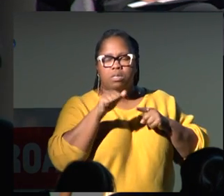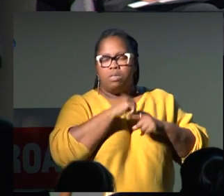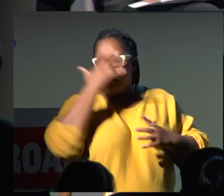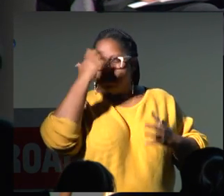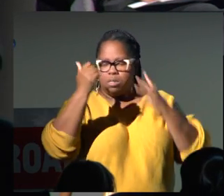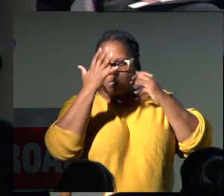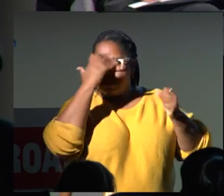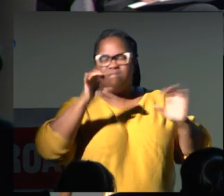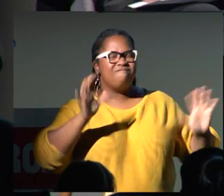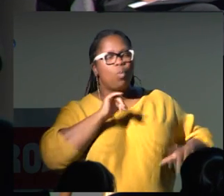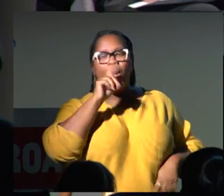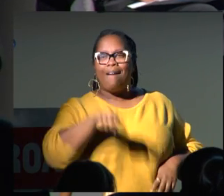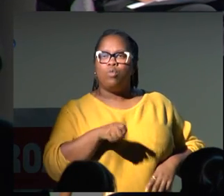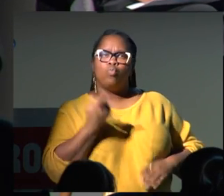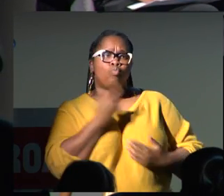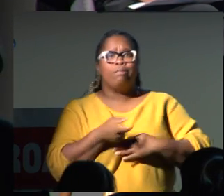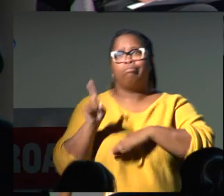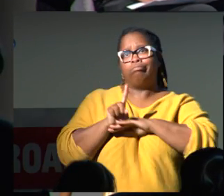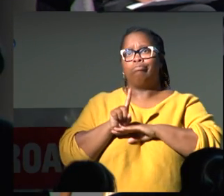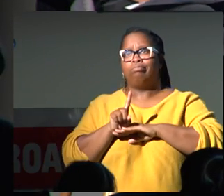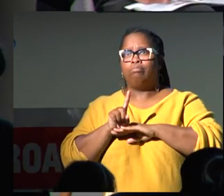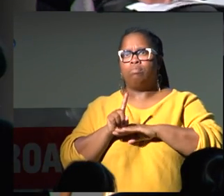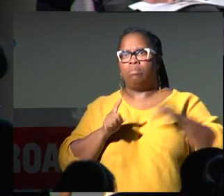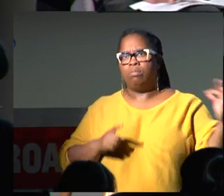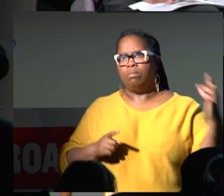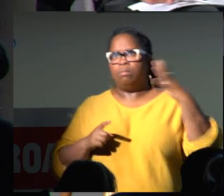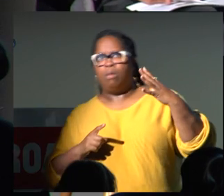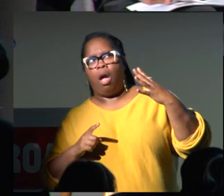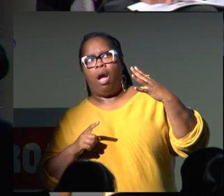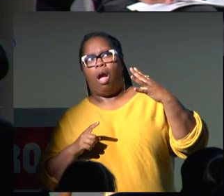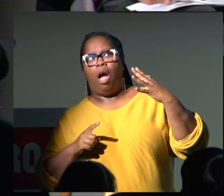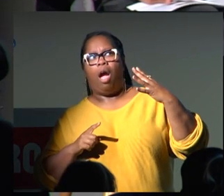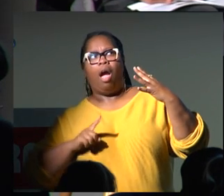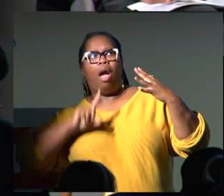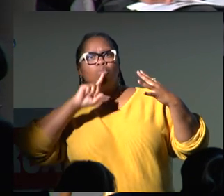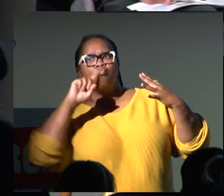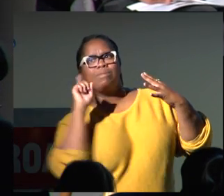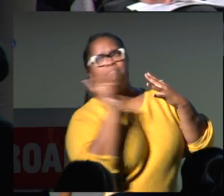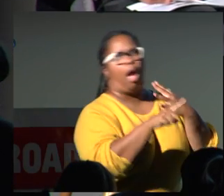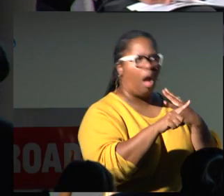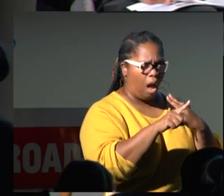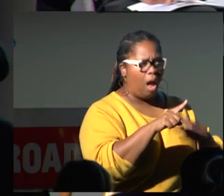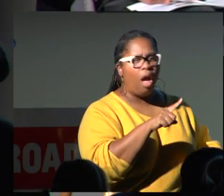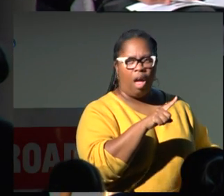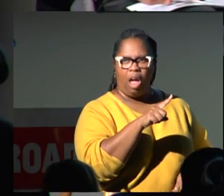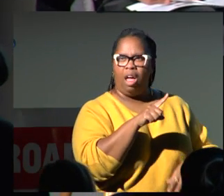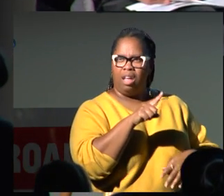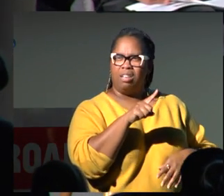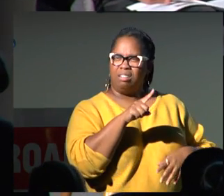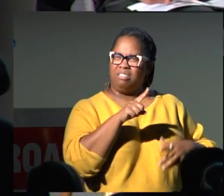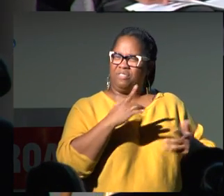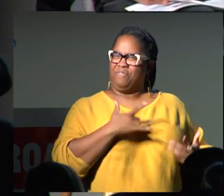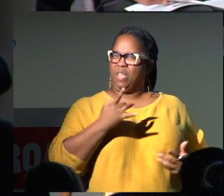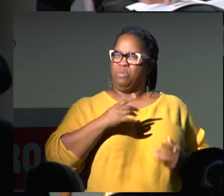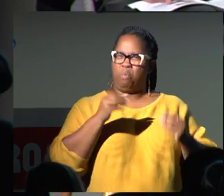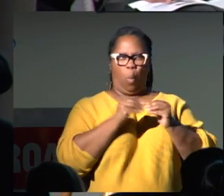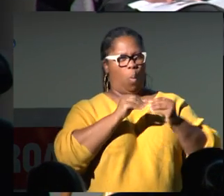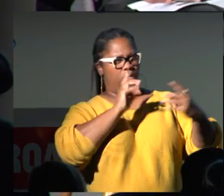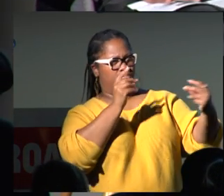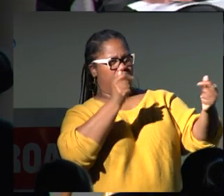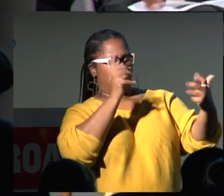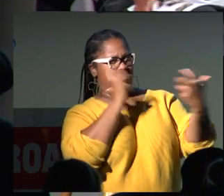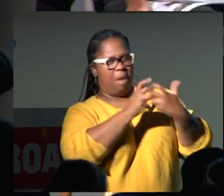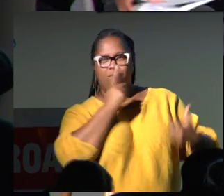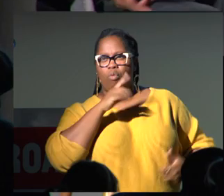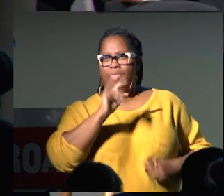up in a room and someone throws a line at you, you want to be able to feel free to respond in a way that's fitting for that